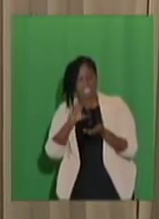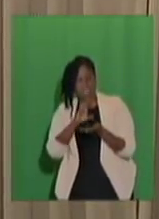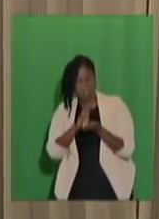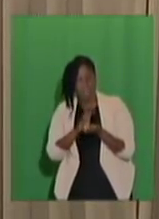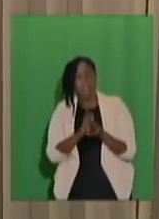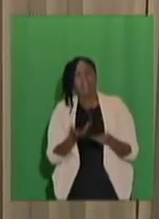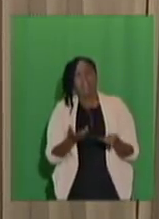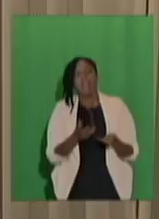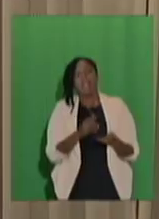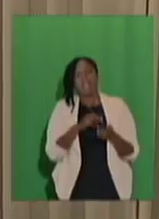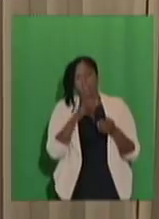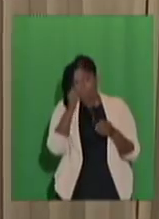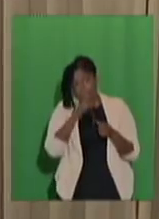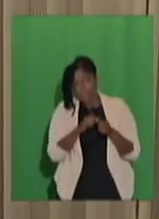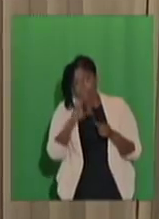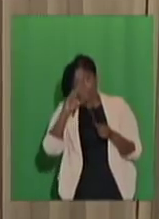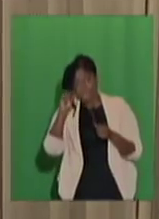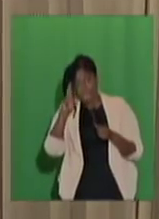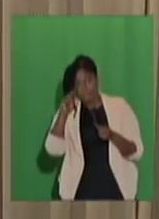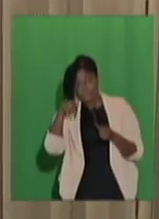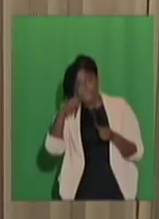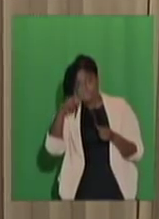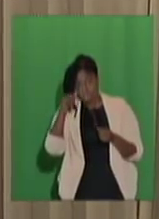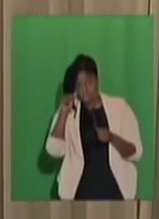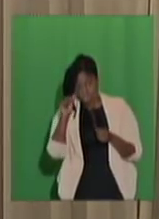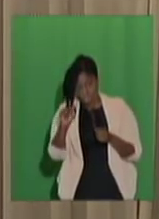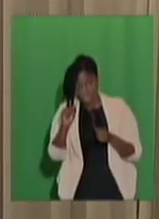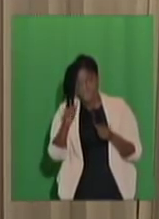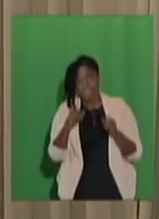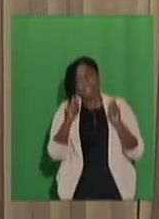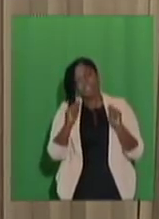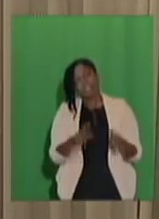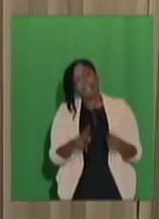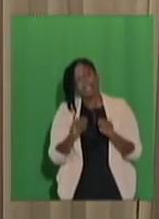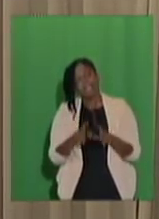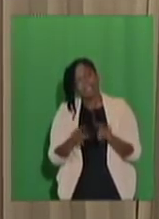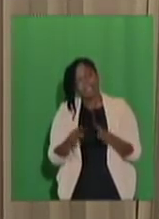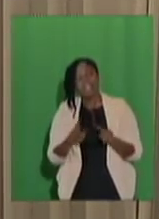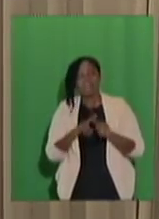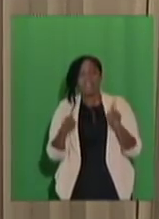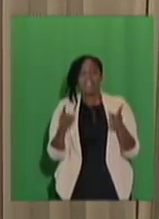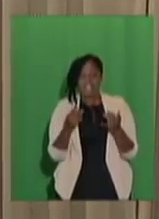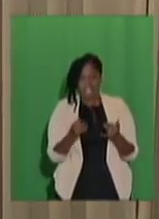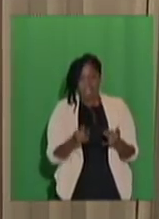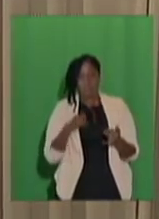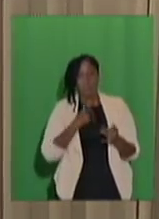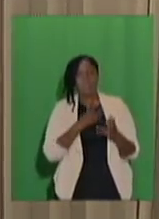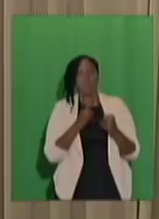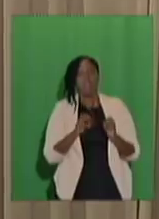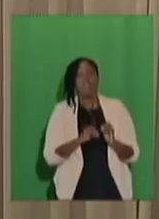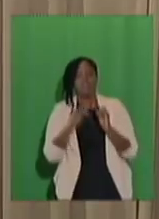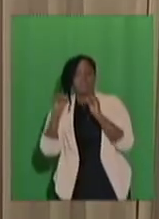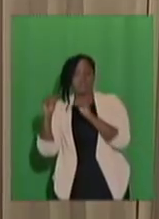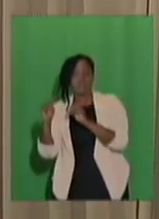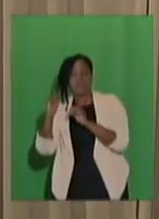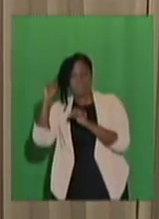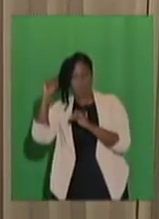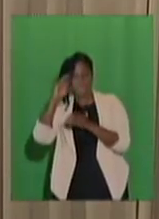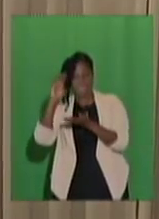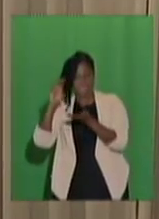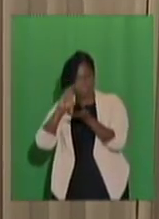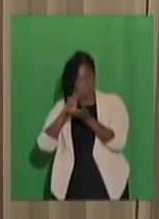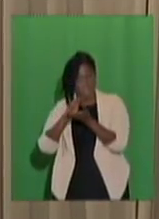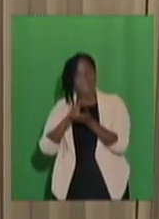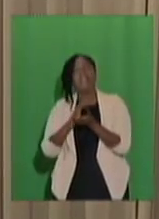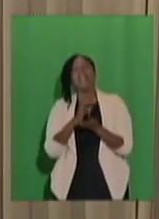of validating the kits is ongoing. We're getting more kits in as we speak. So as soon as we can get